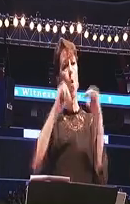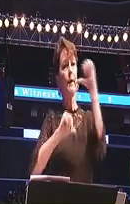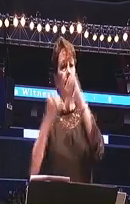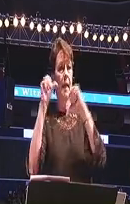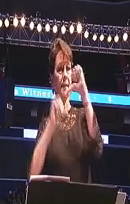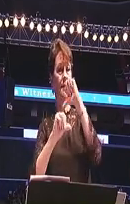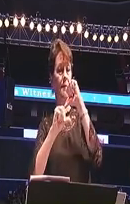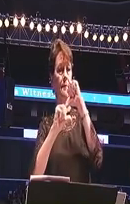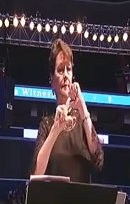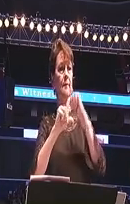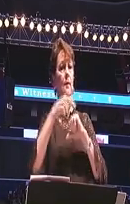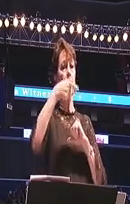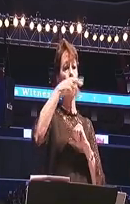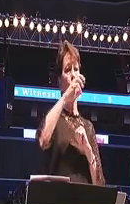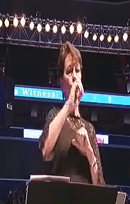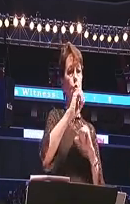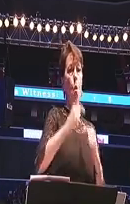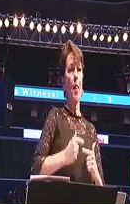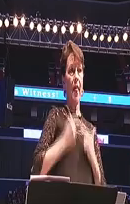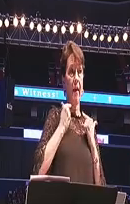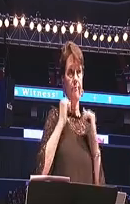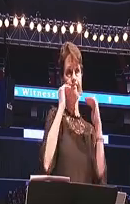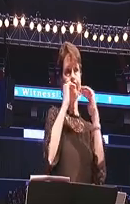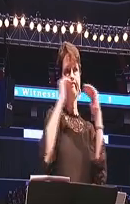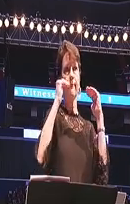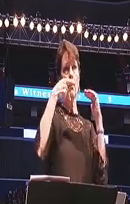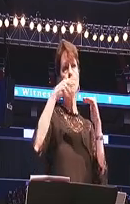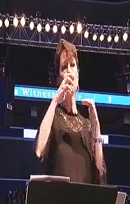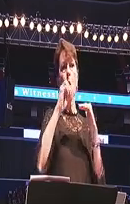Pro-life is pro-science, and hold on to that point.